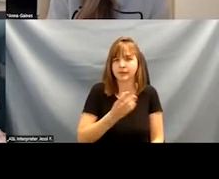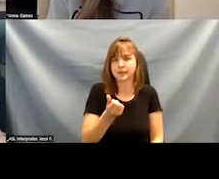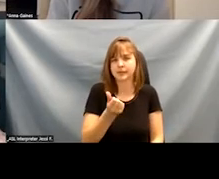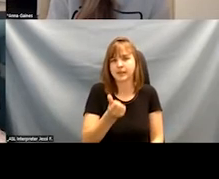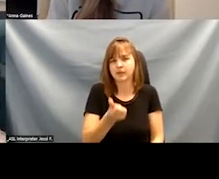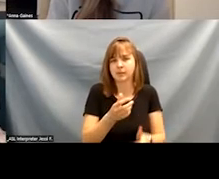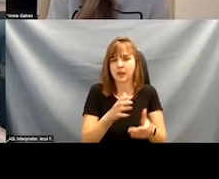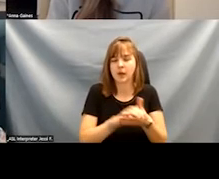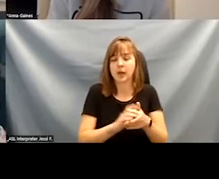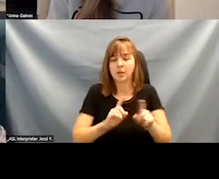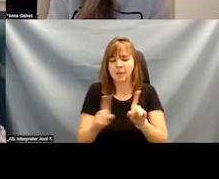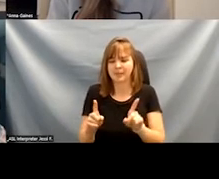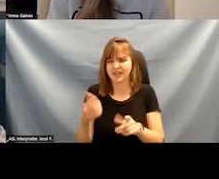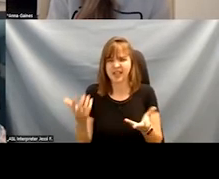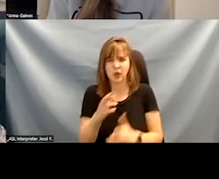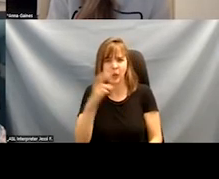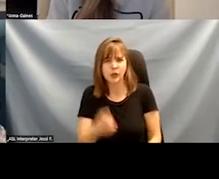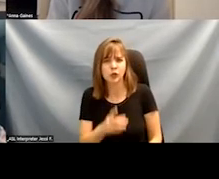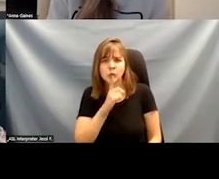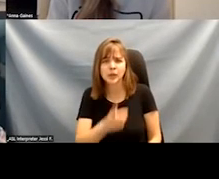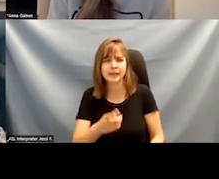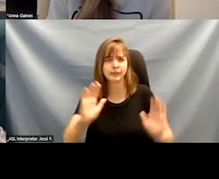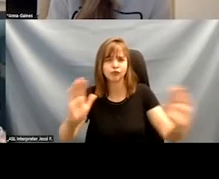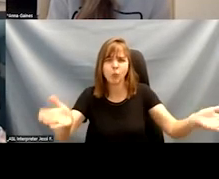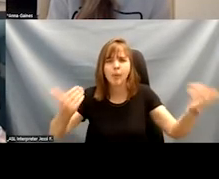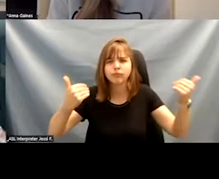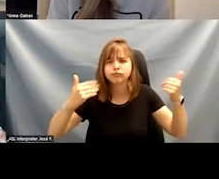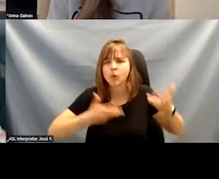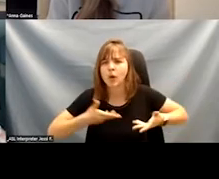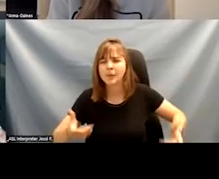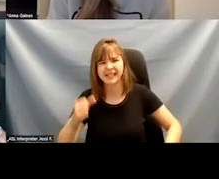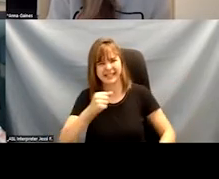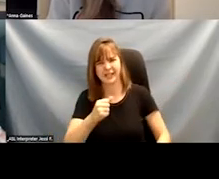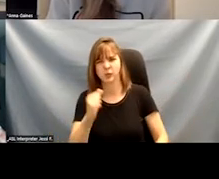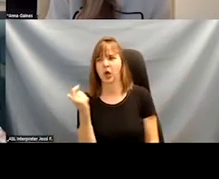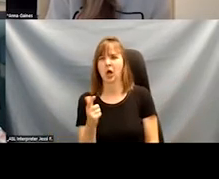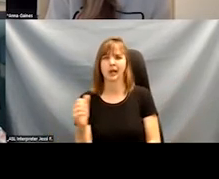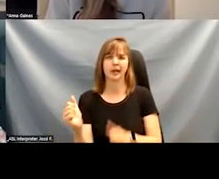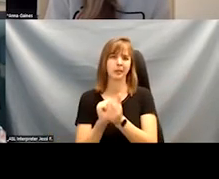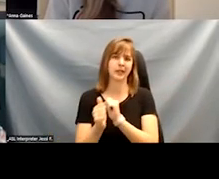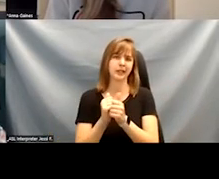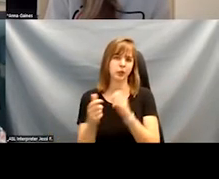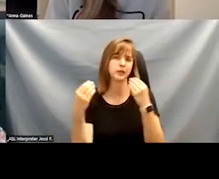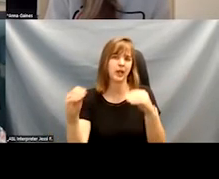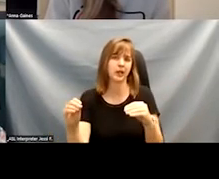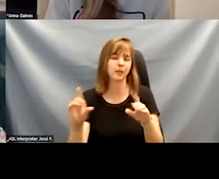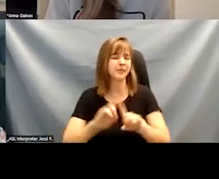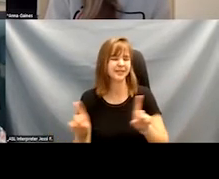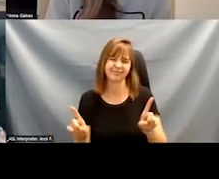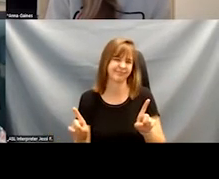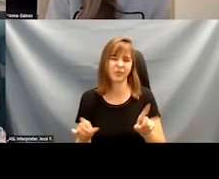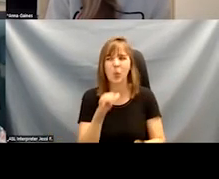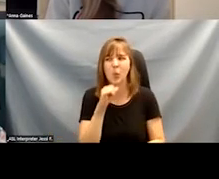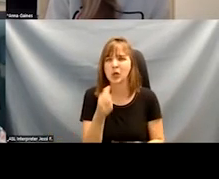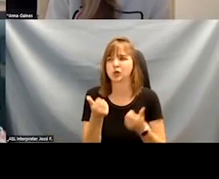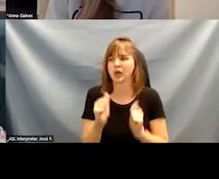welcome, wonderful people. And even though they're technically competitors, like none of us really see it that way. You know,